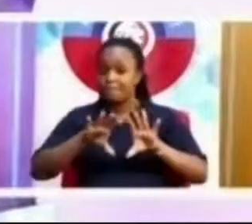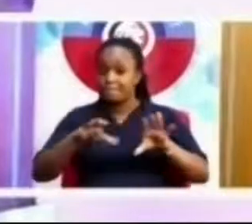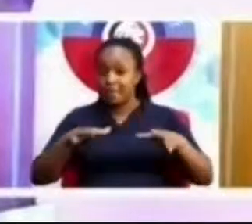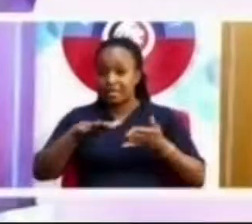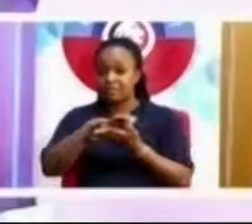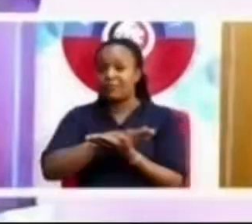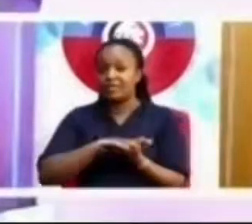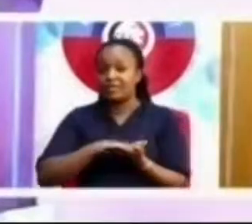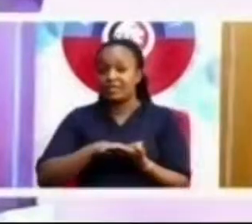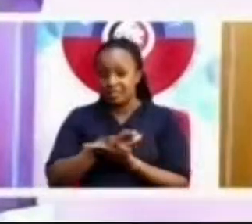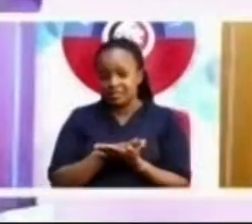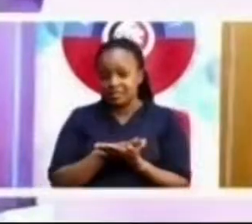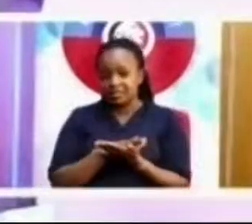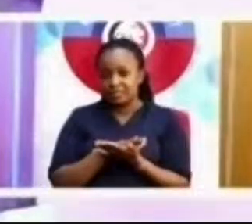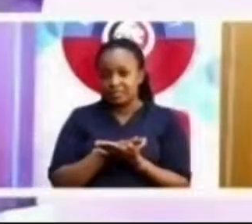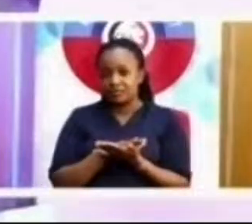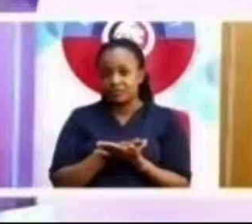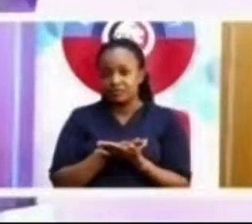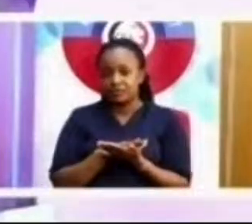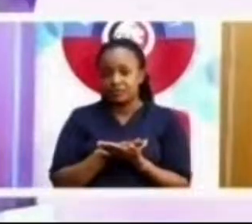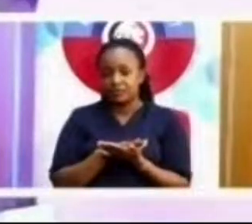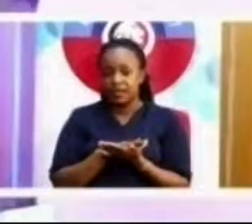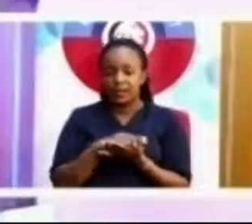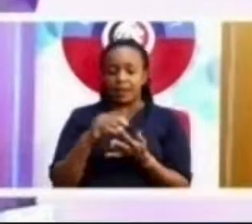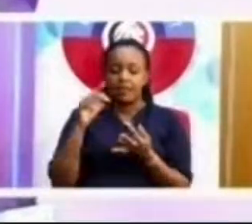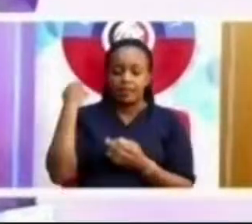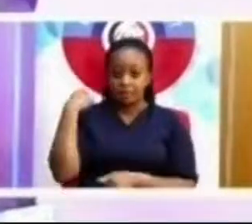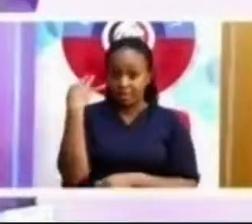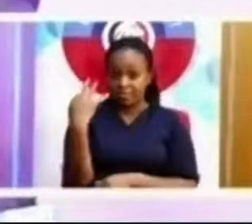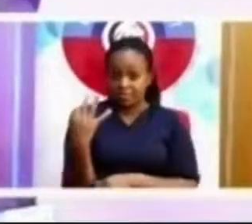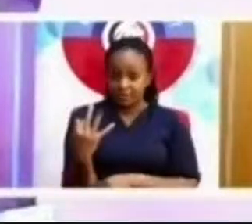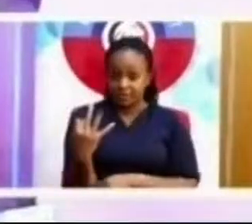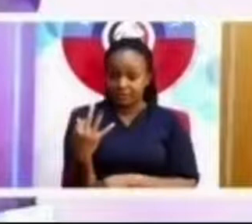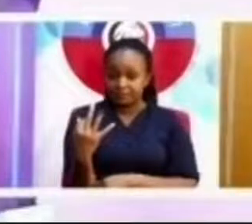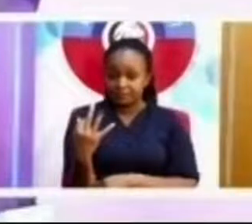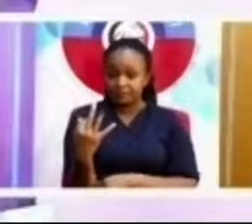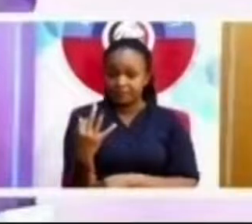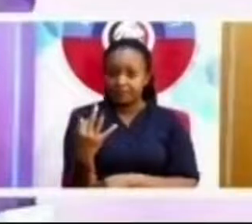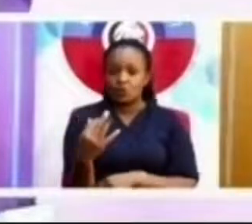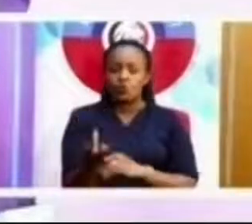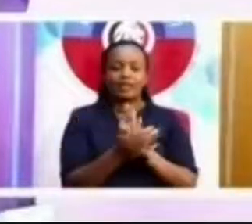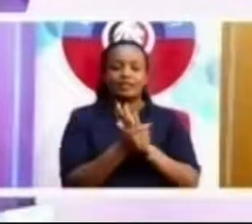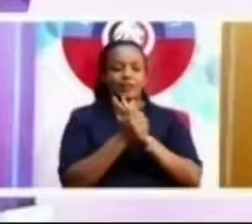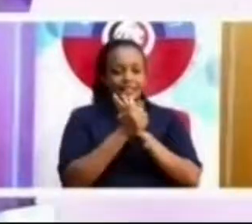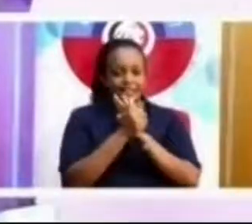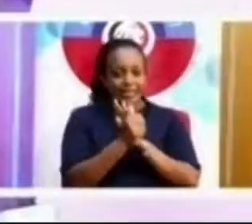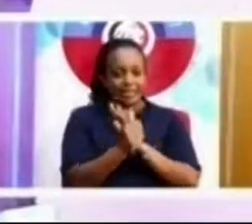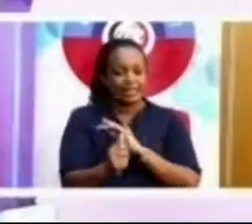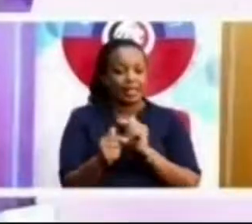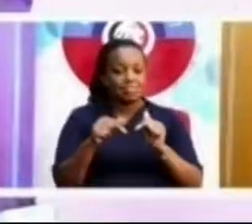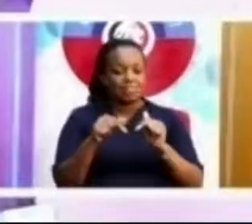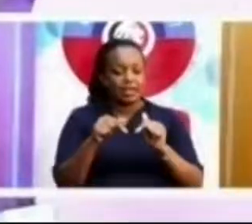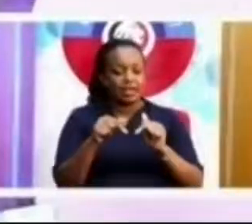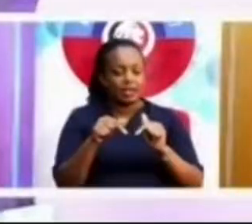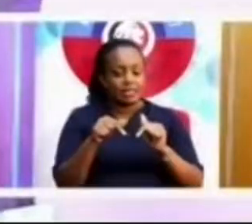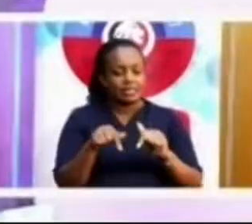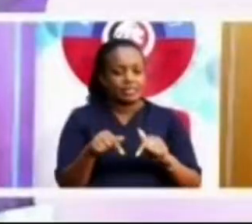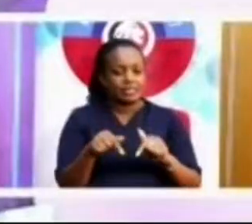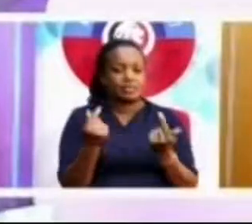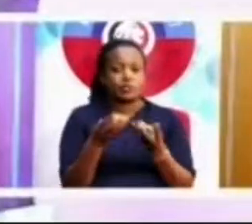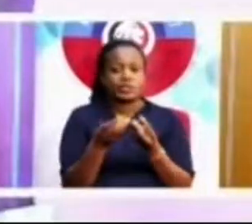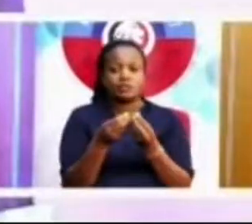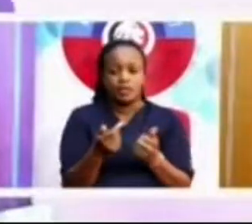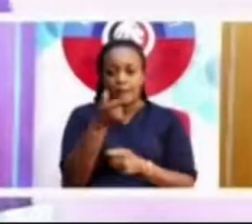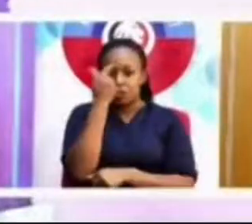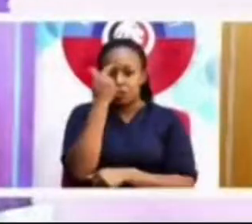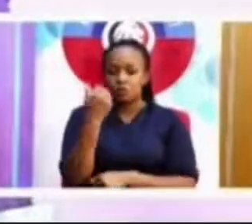shifted to. And number three, we are expediting our dispute resolution because we have about over 200 billion tied up